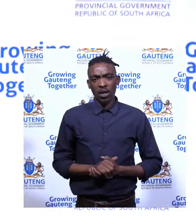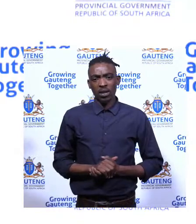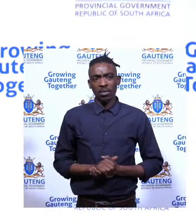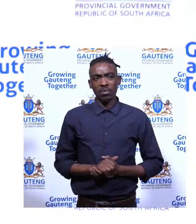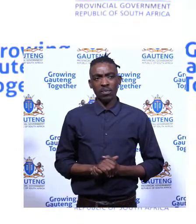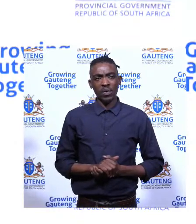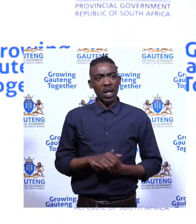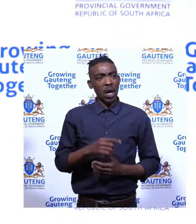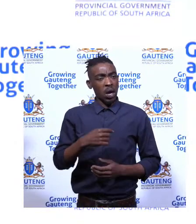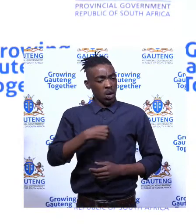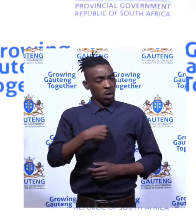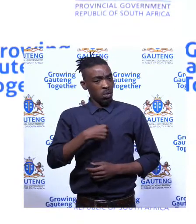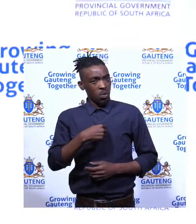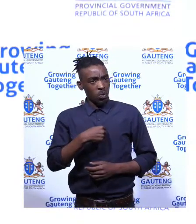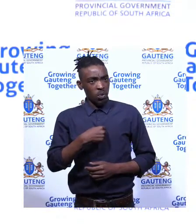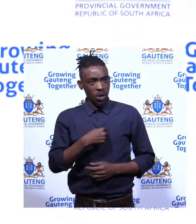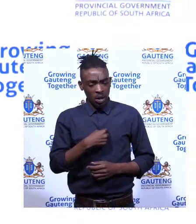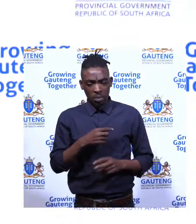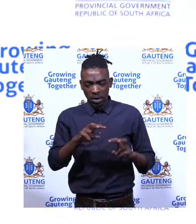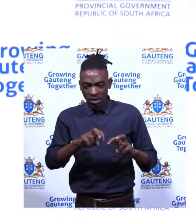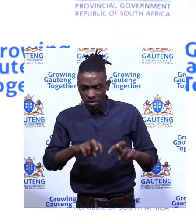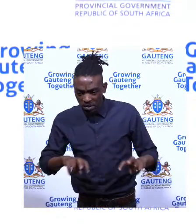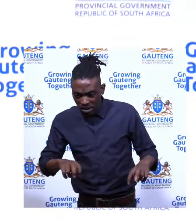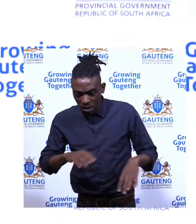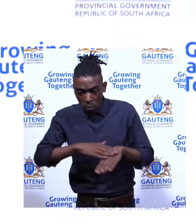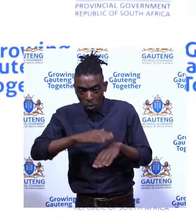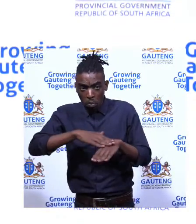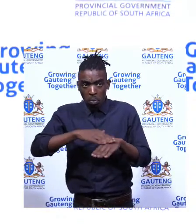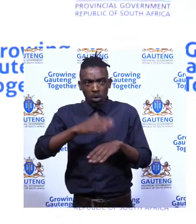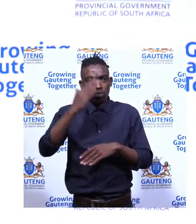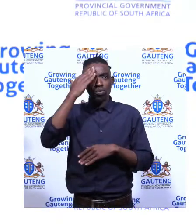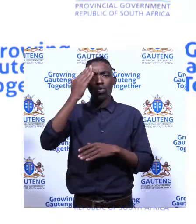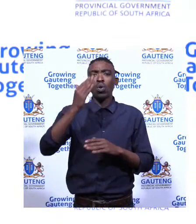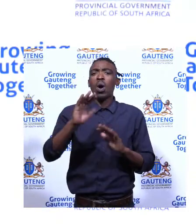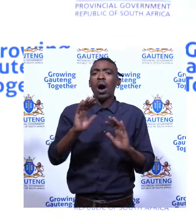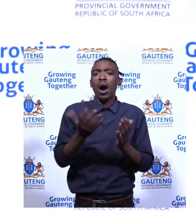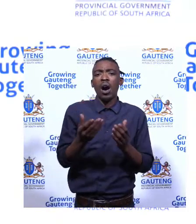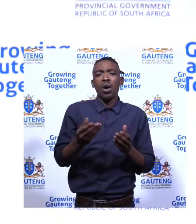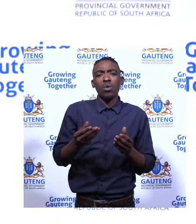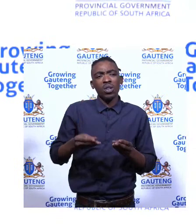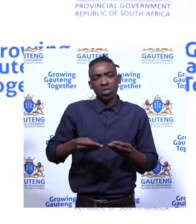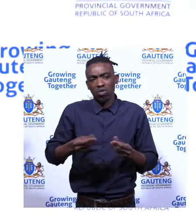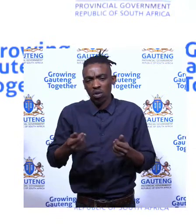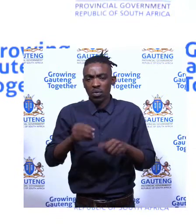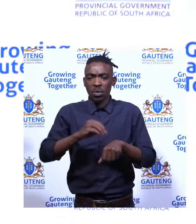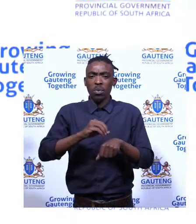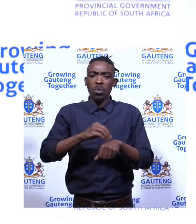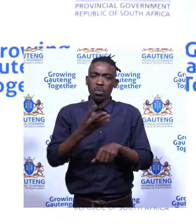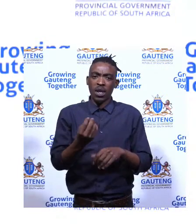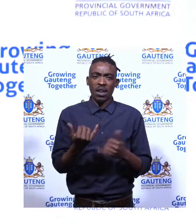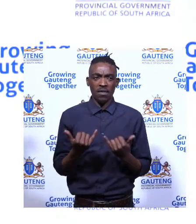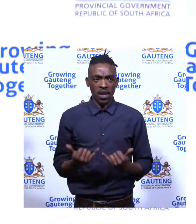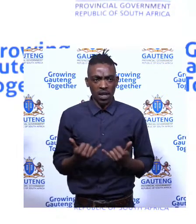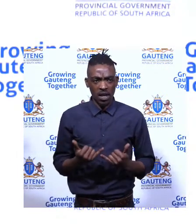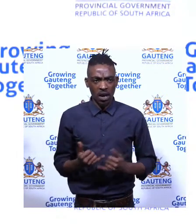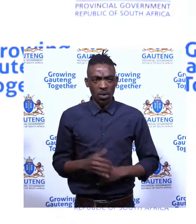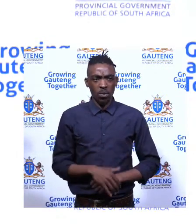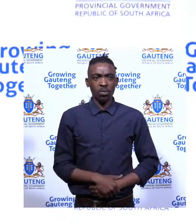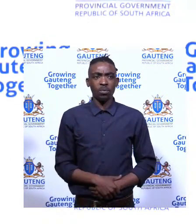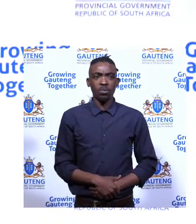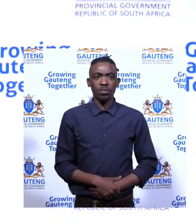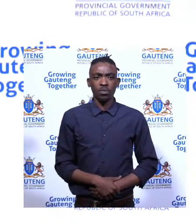the data set, we basically are left with the real underlying dynamic, the real pandemic, so